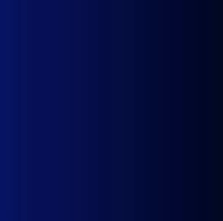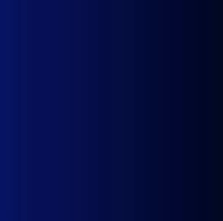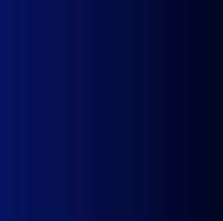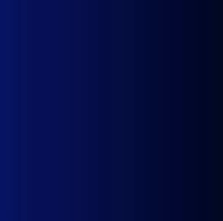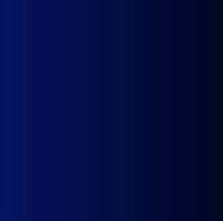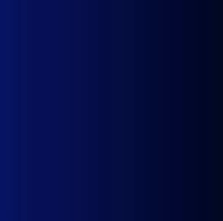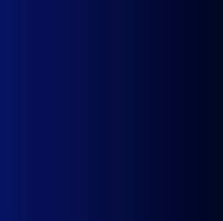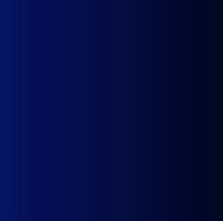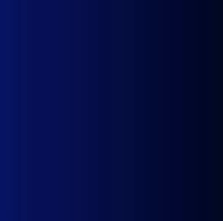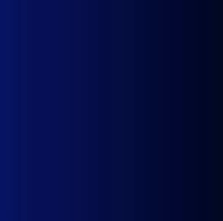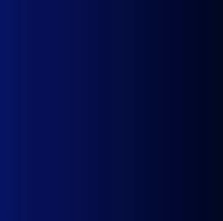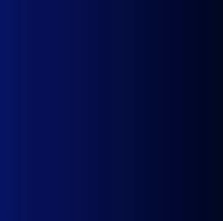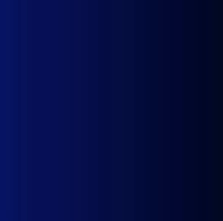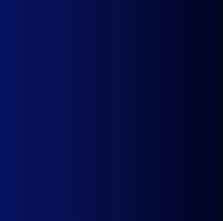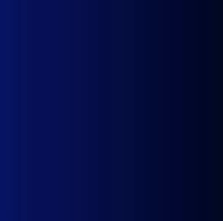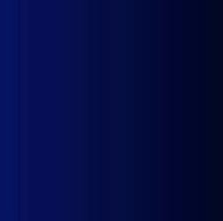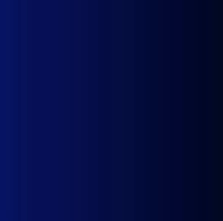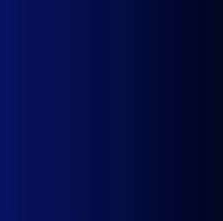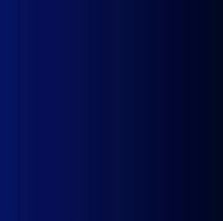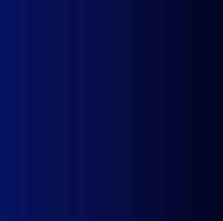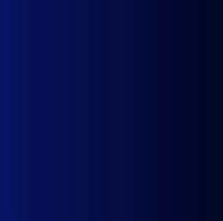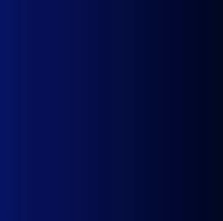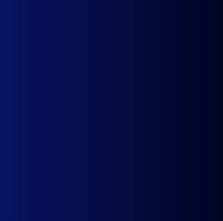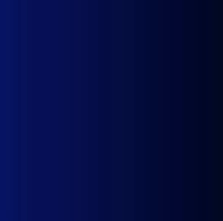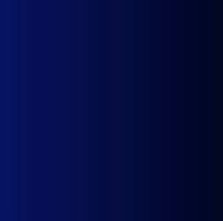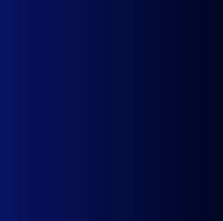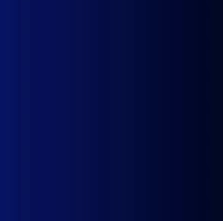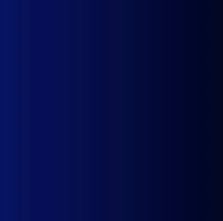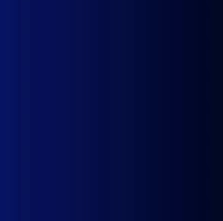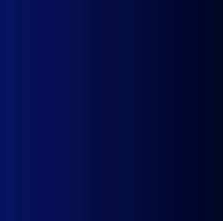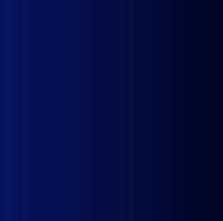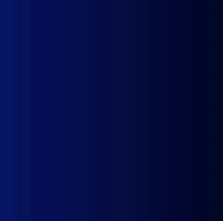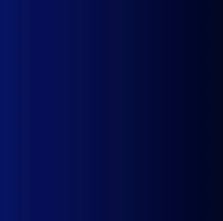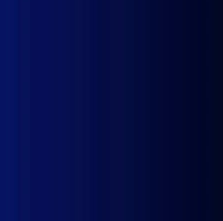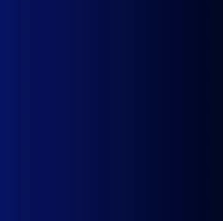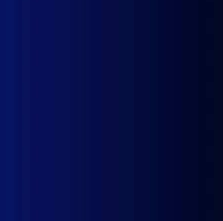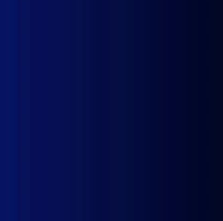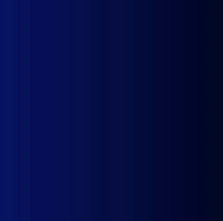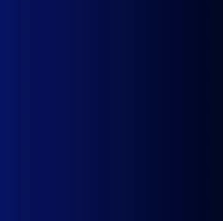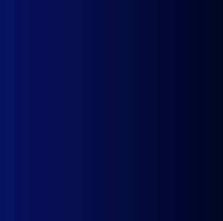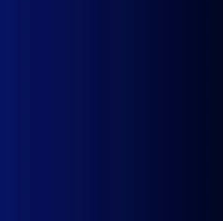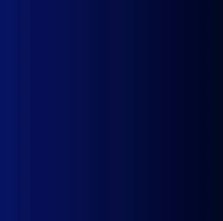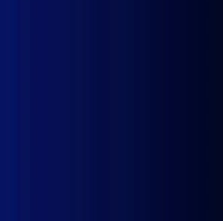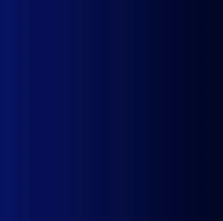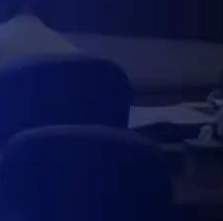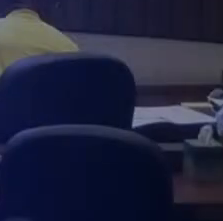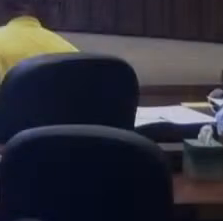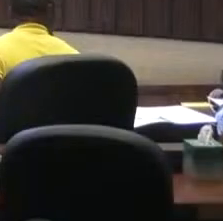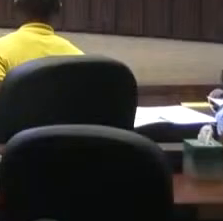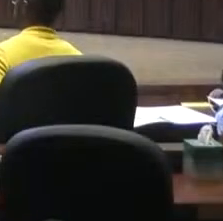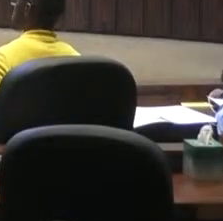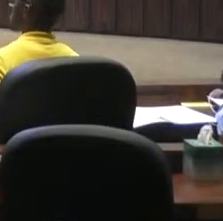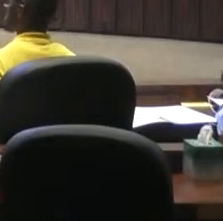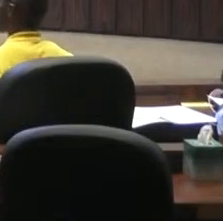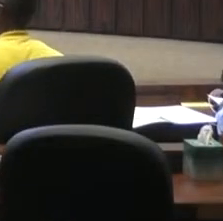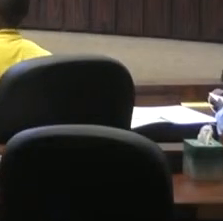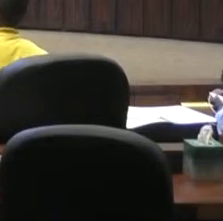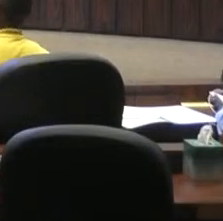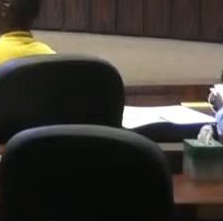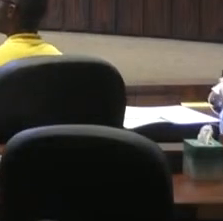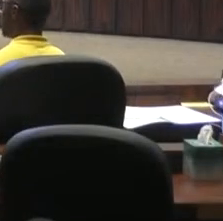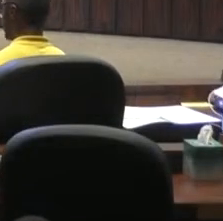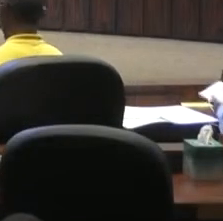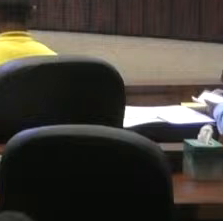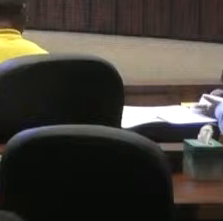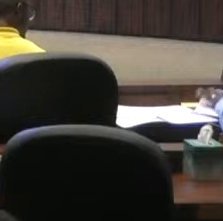The time is now 7:01, and welcome back to the June 27, 2024 Prince George's County Board of